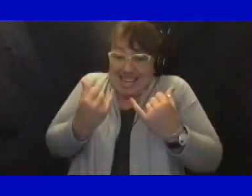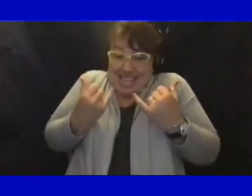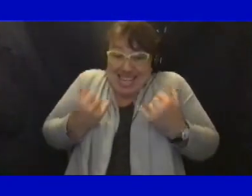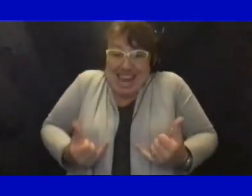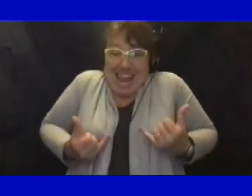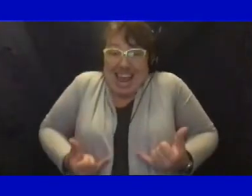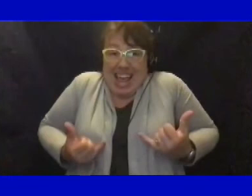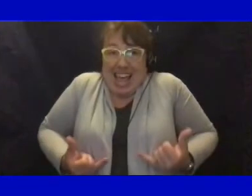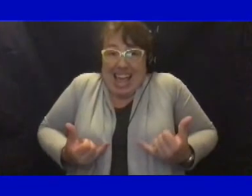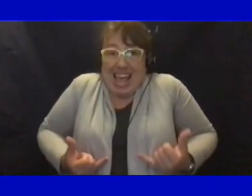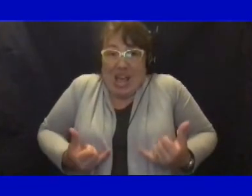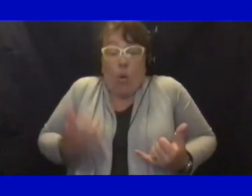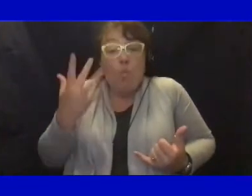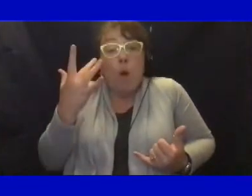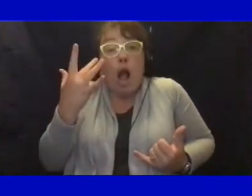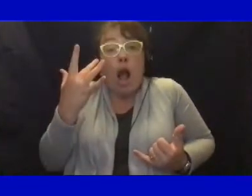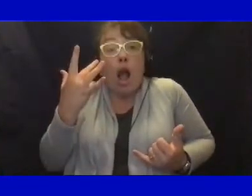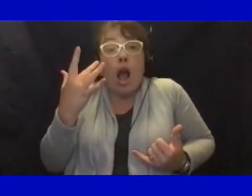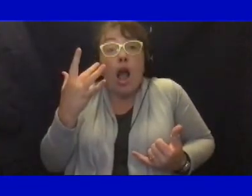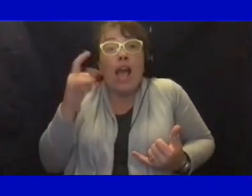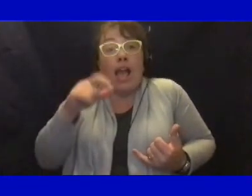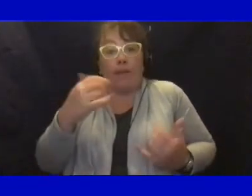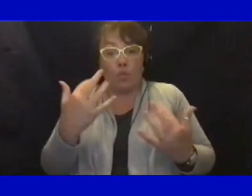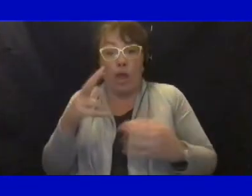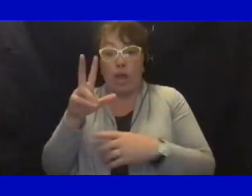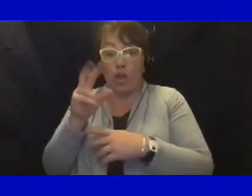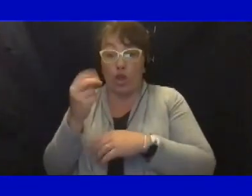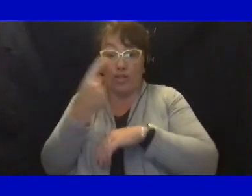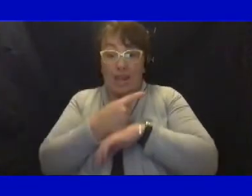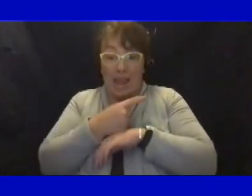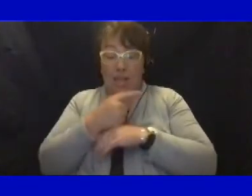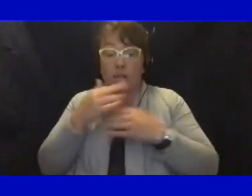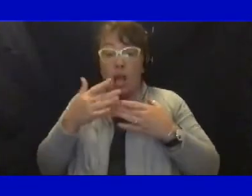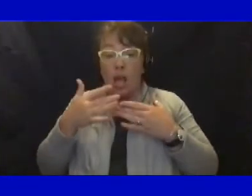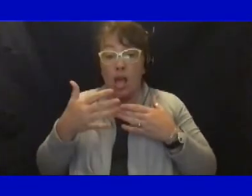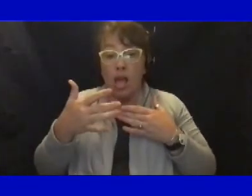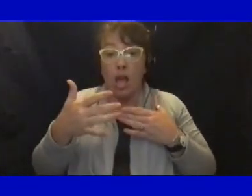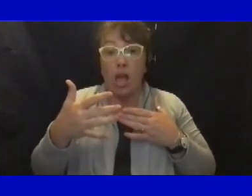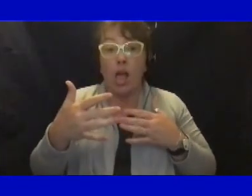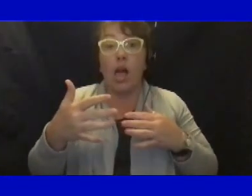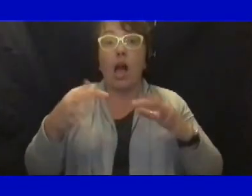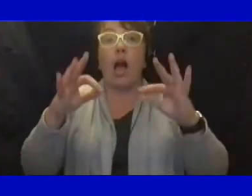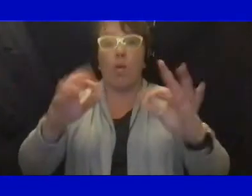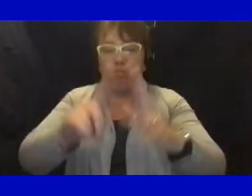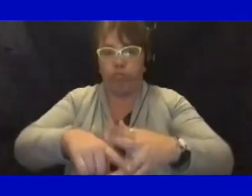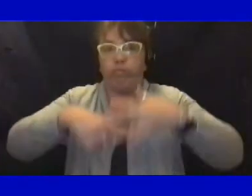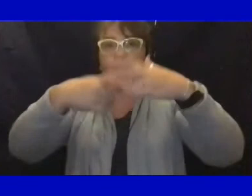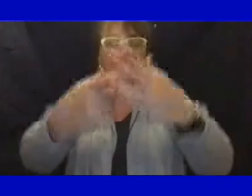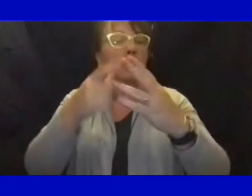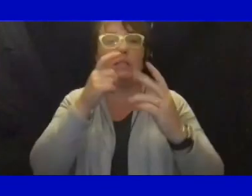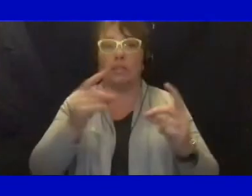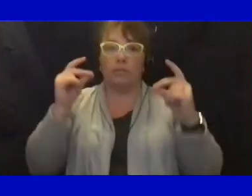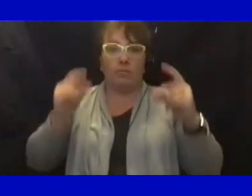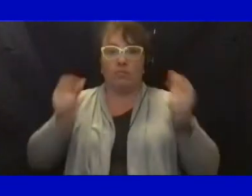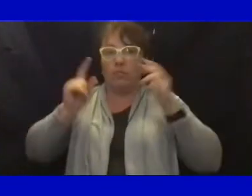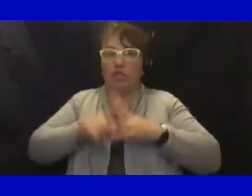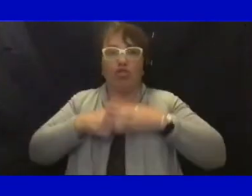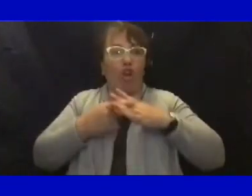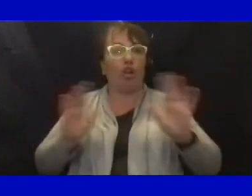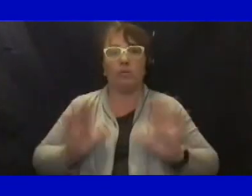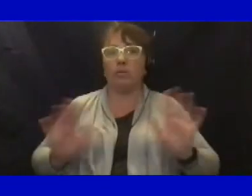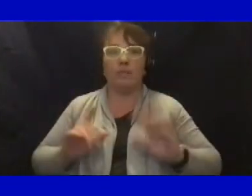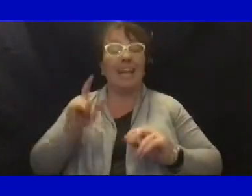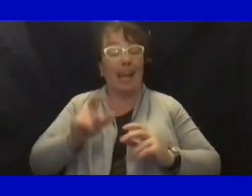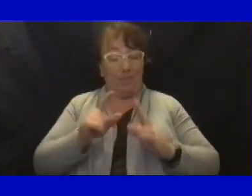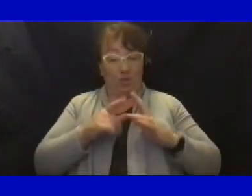the storm, it's too late. And so with that, I'd like to thank you for listening to me, and I'd like to turn it over to Alex Tardy with the Weather Service so that